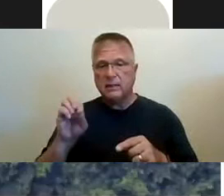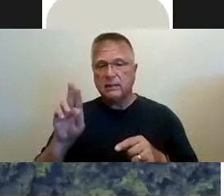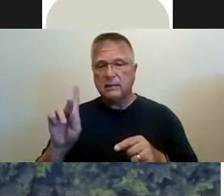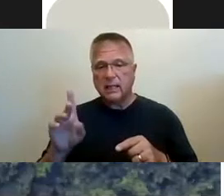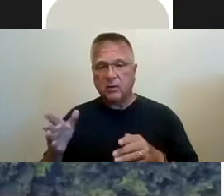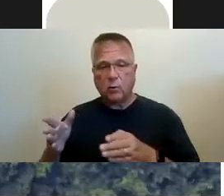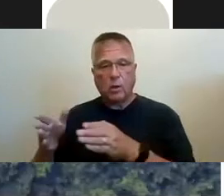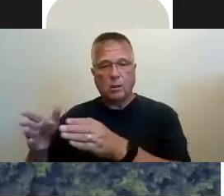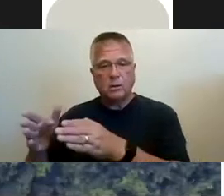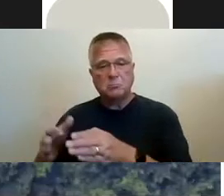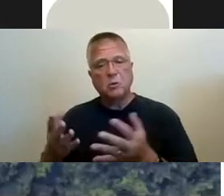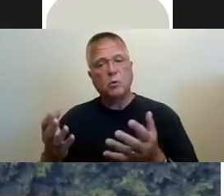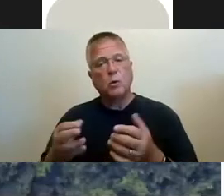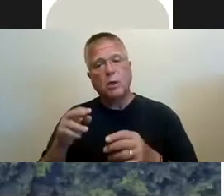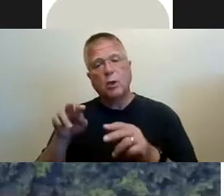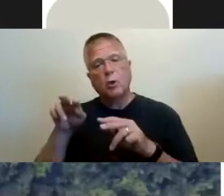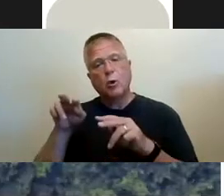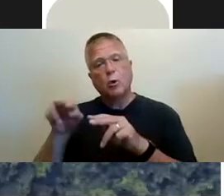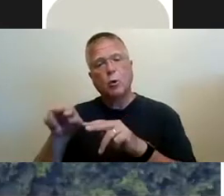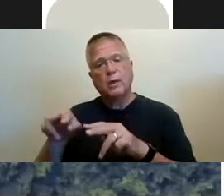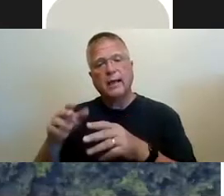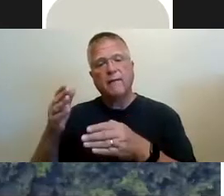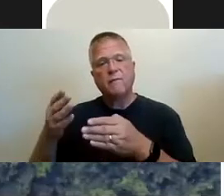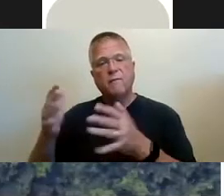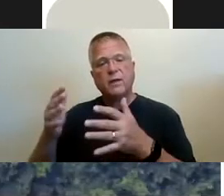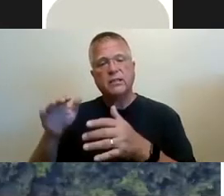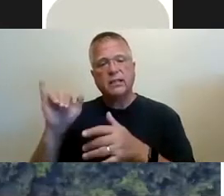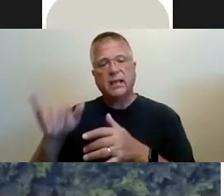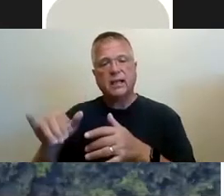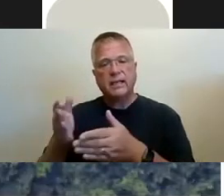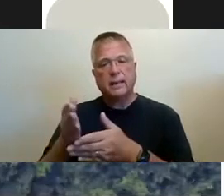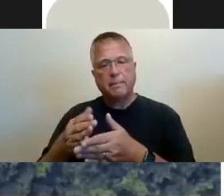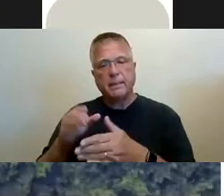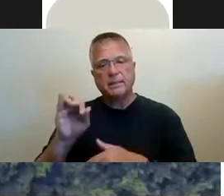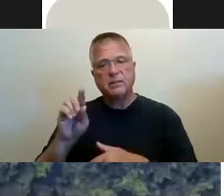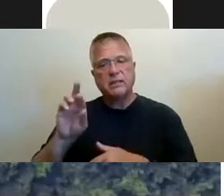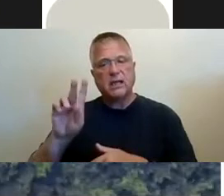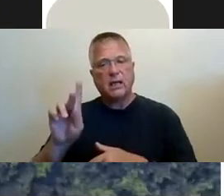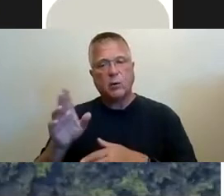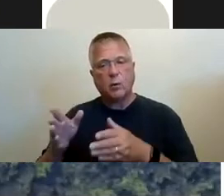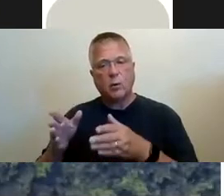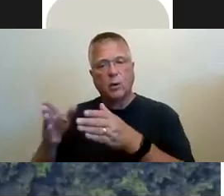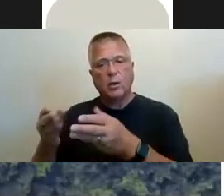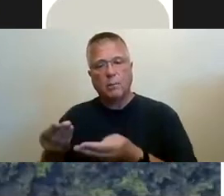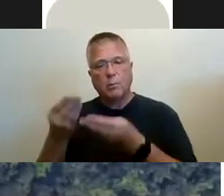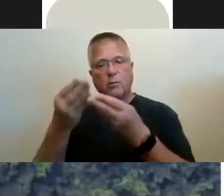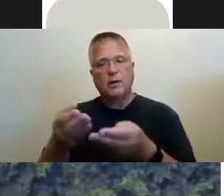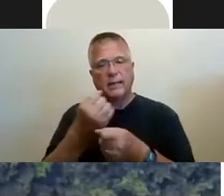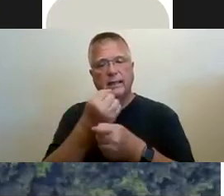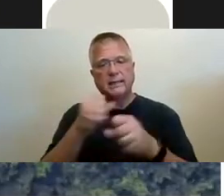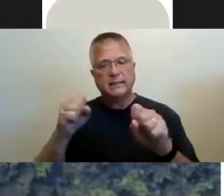at finishing that piece of sidewalk, providing safe crossings